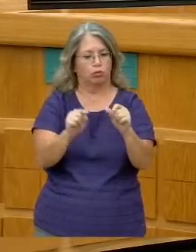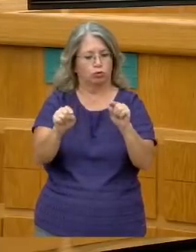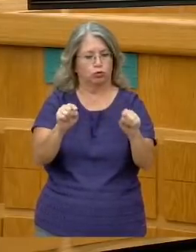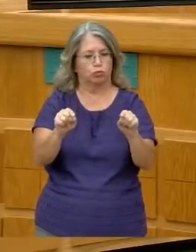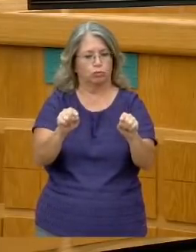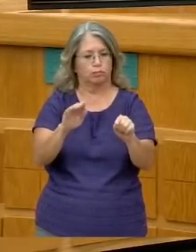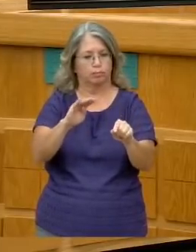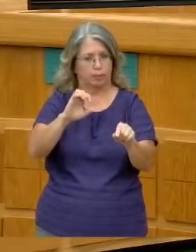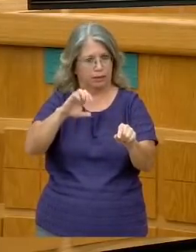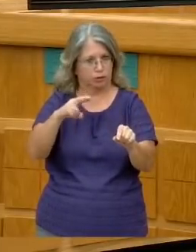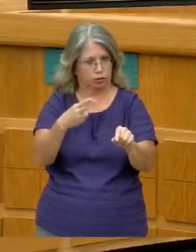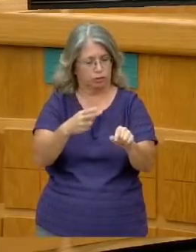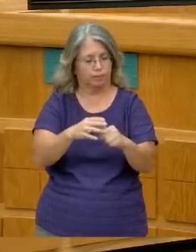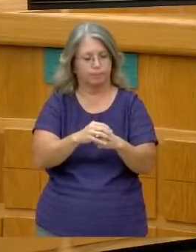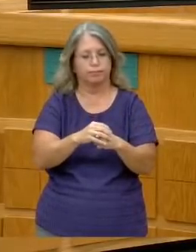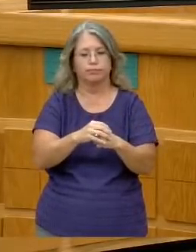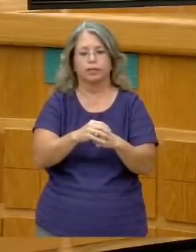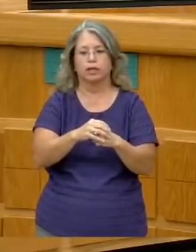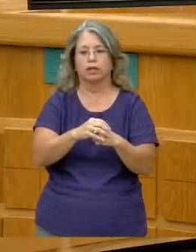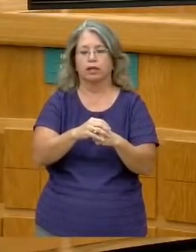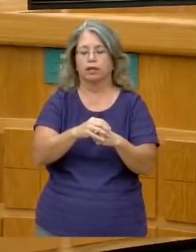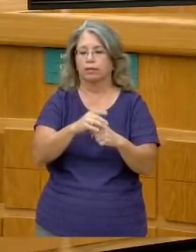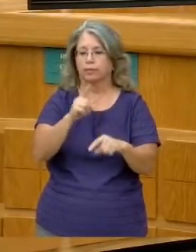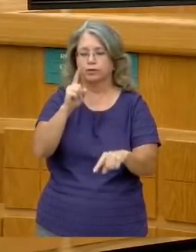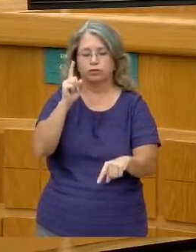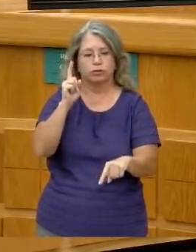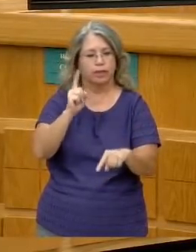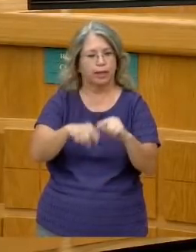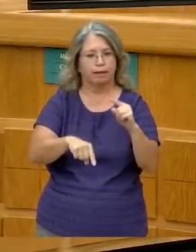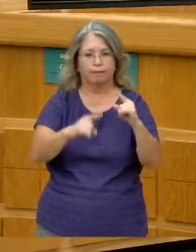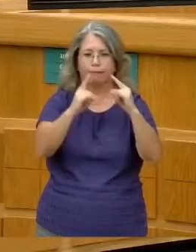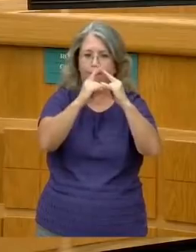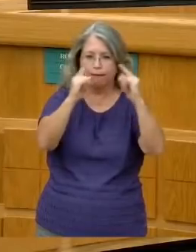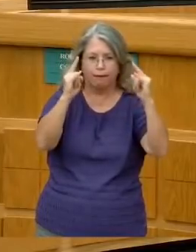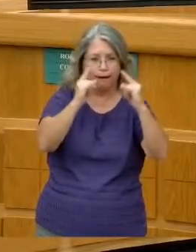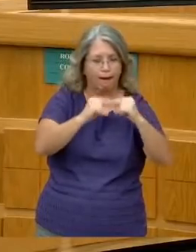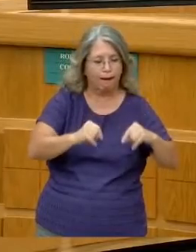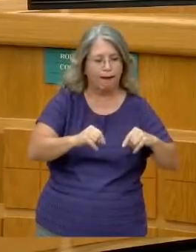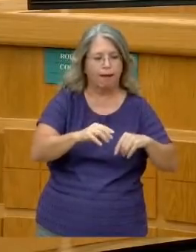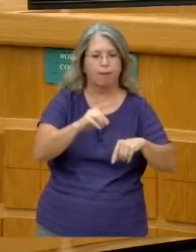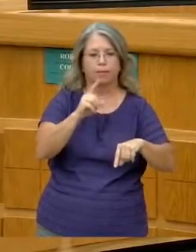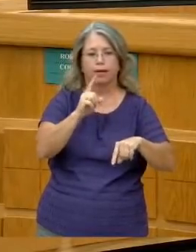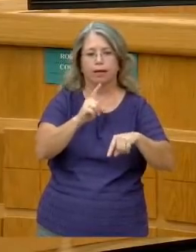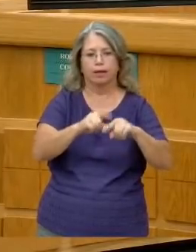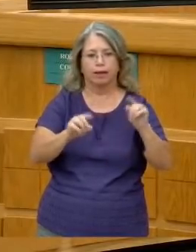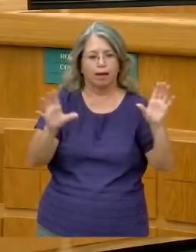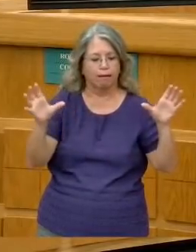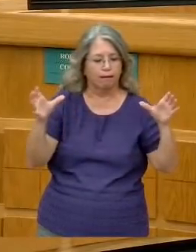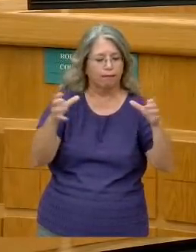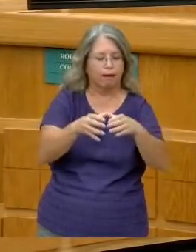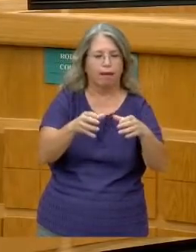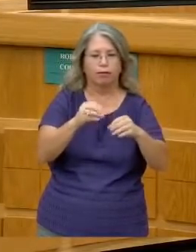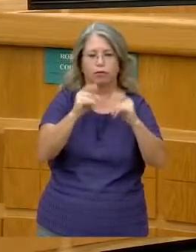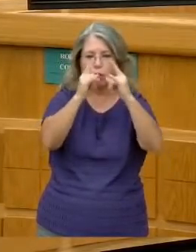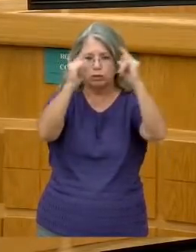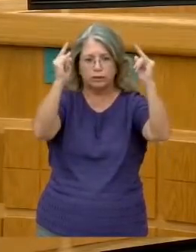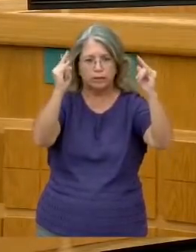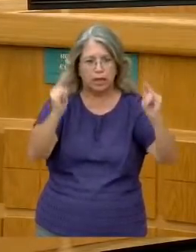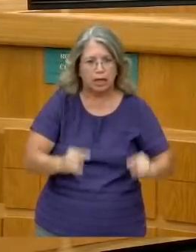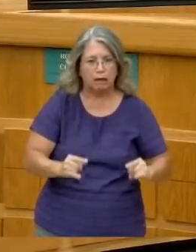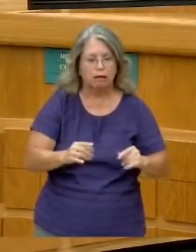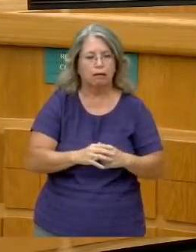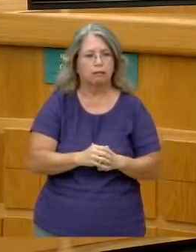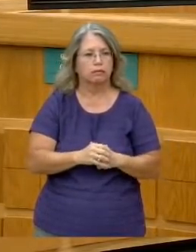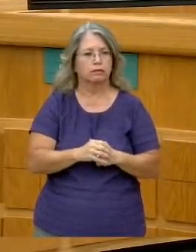Beach. But you can't camp, you can't lay down, you can't social gather, no sitting, no tents. You'll be asked to move